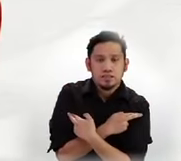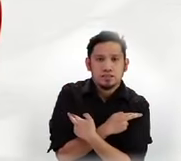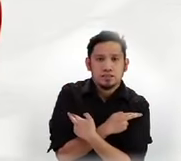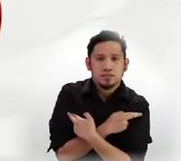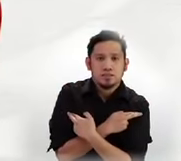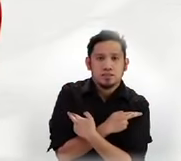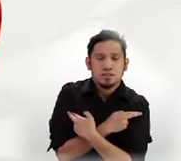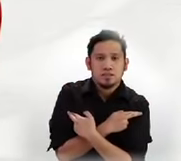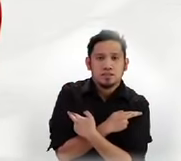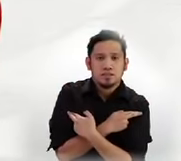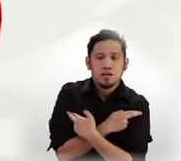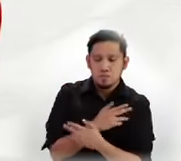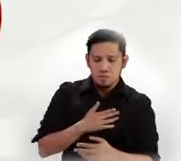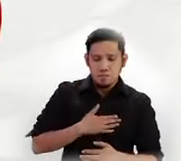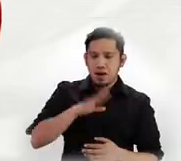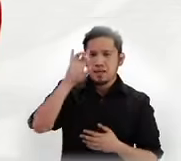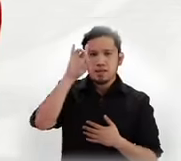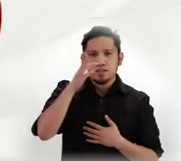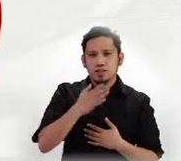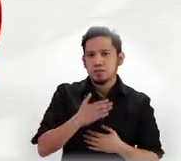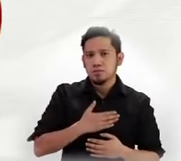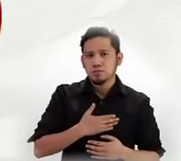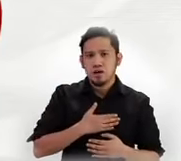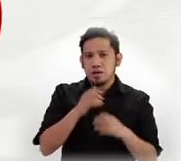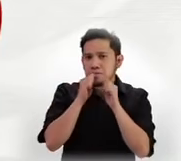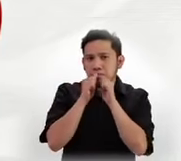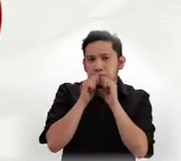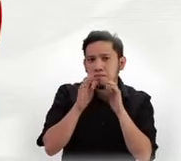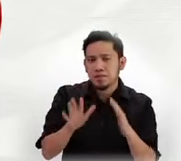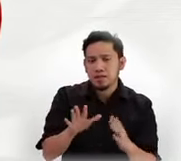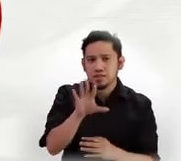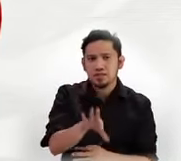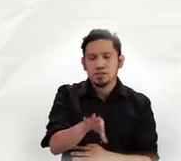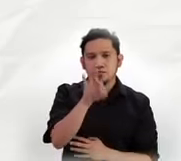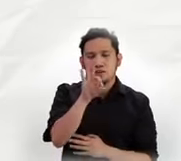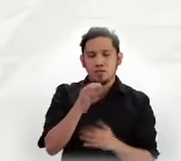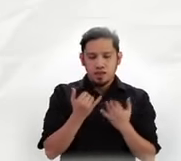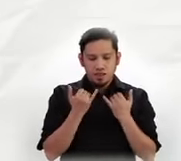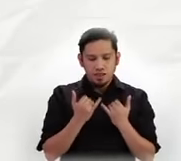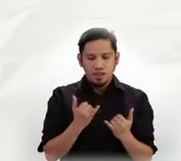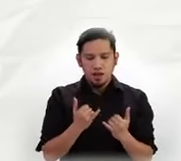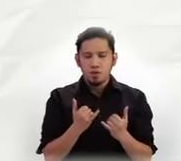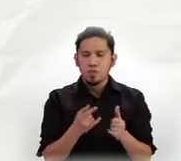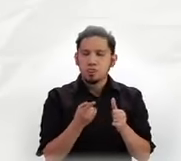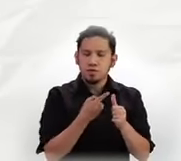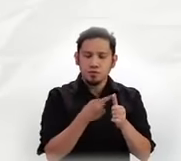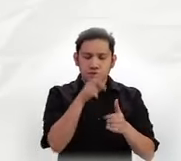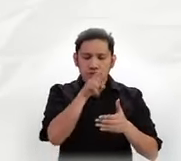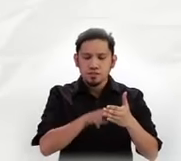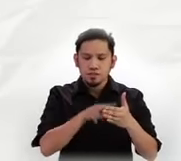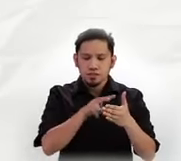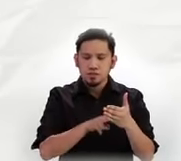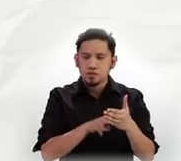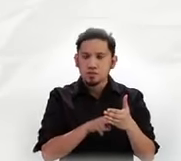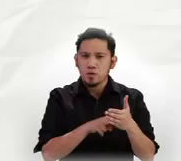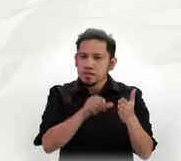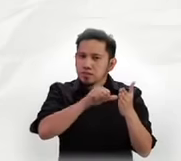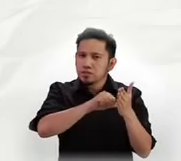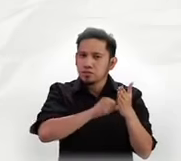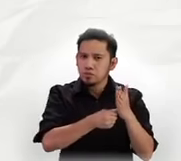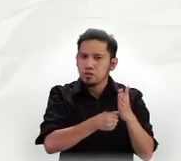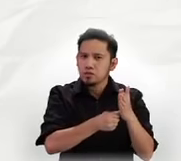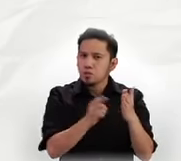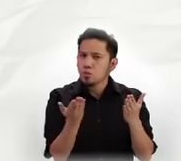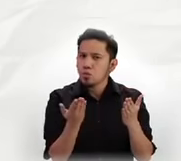my grace, my blessing is found. Now, so, the first reading really